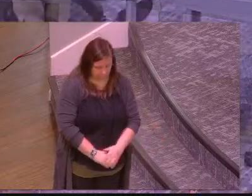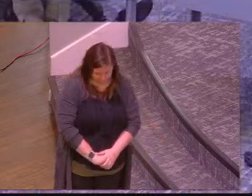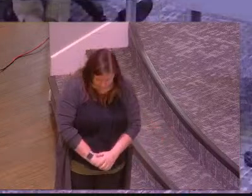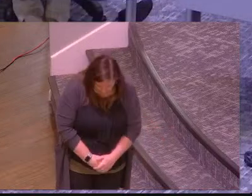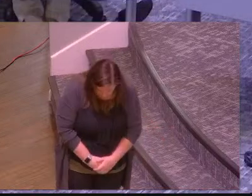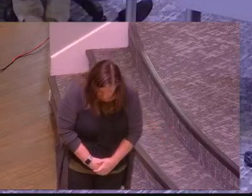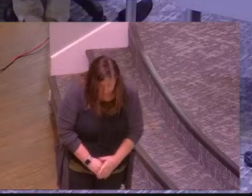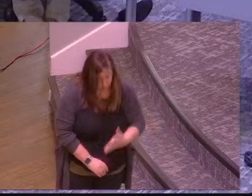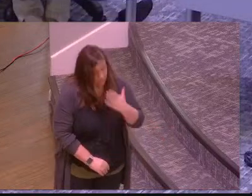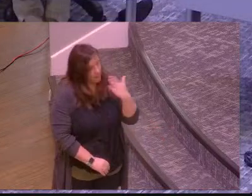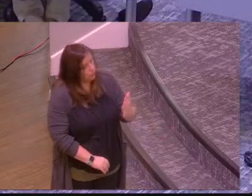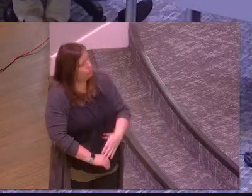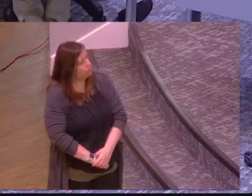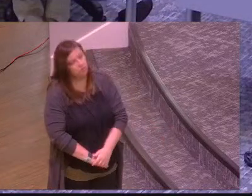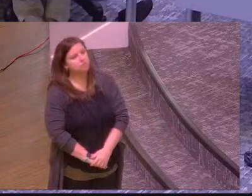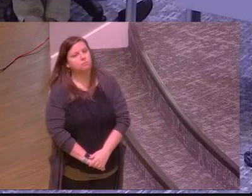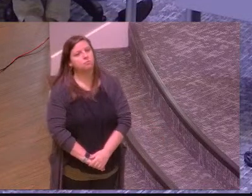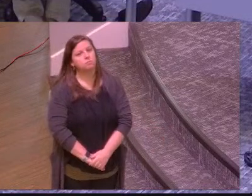Thank you.